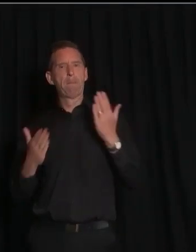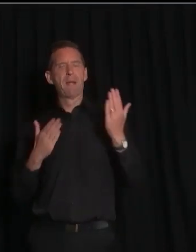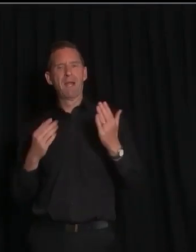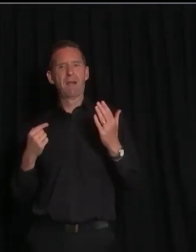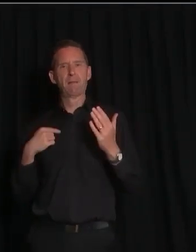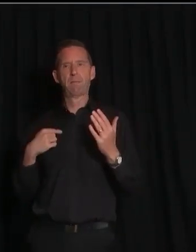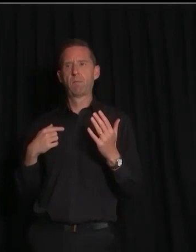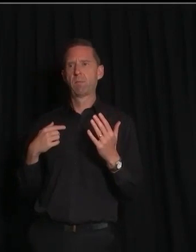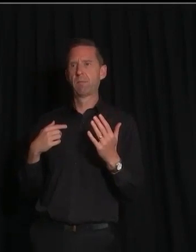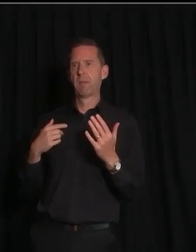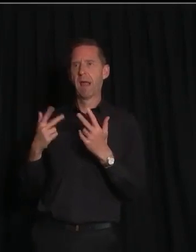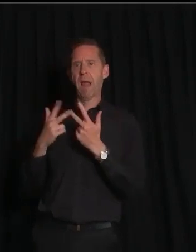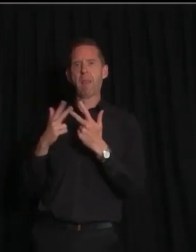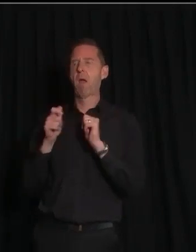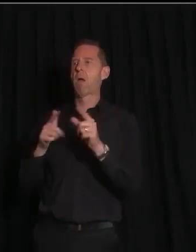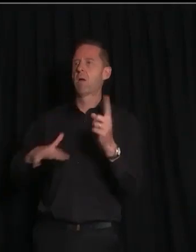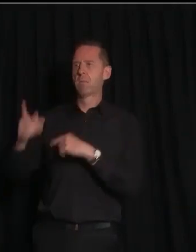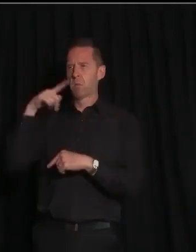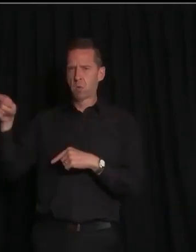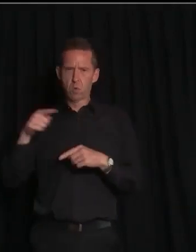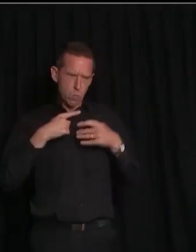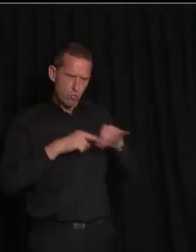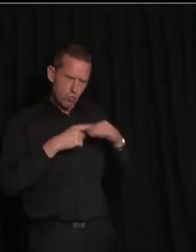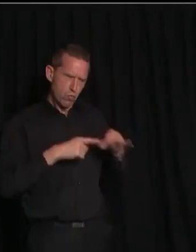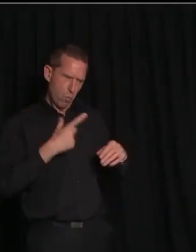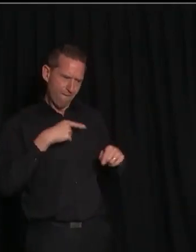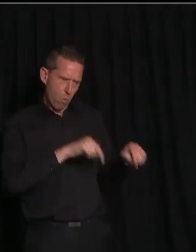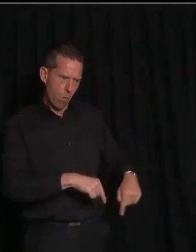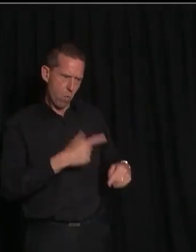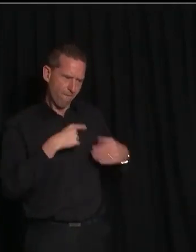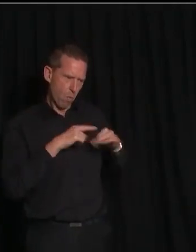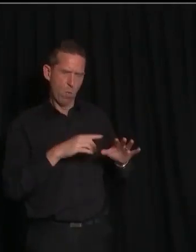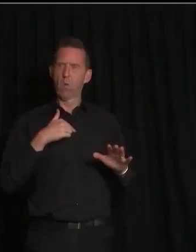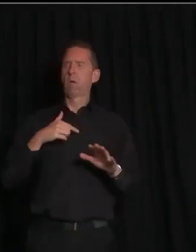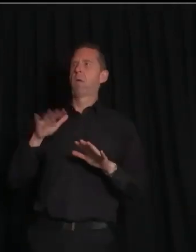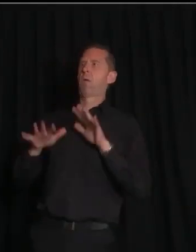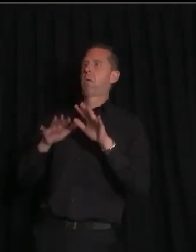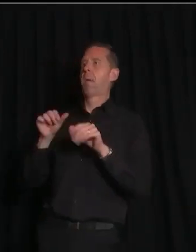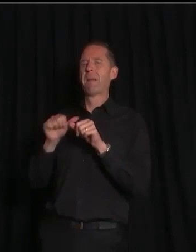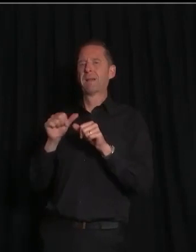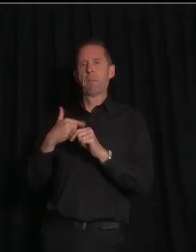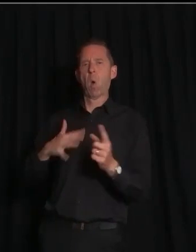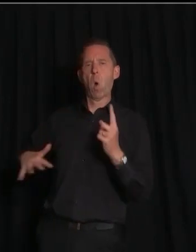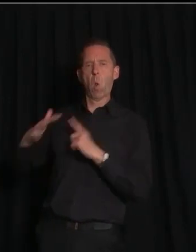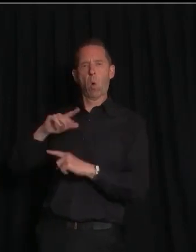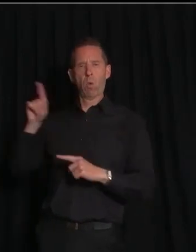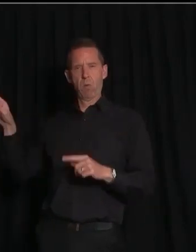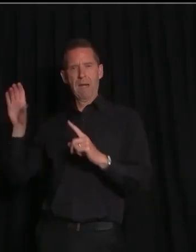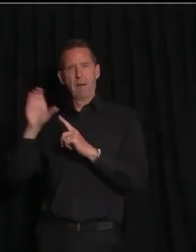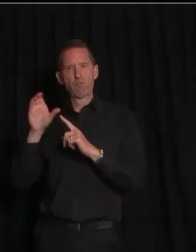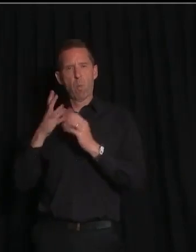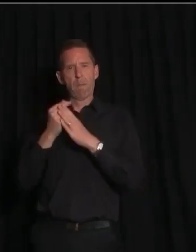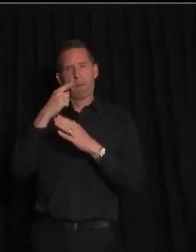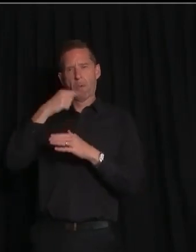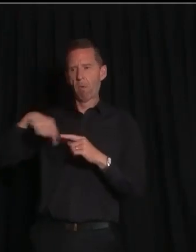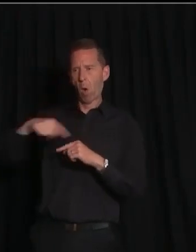I'm constantly asked to justify myself and why I'm allowed to be there, to just be in this place in my local town where I feel just like